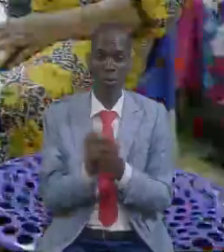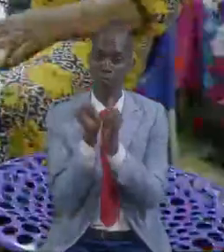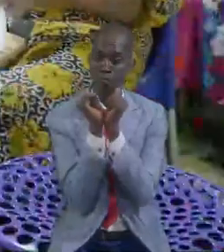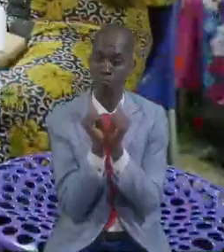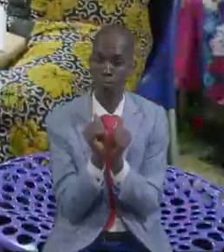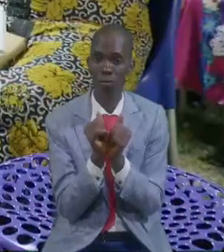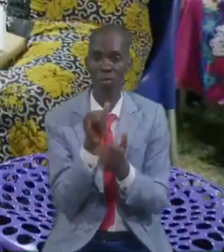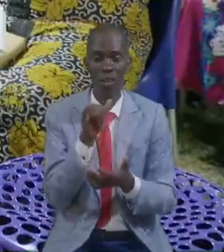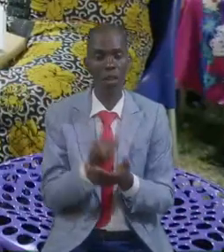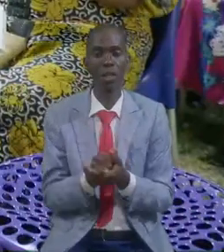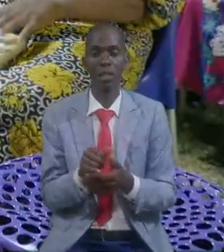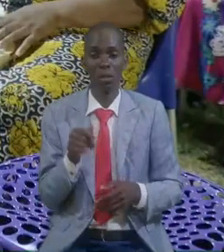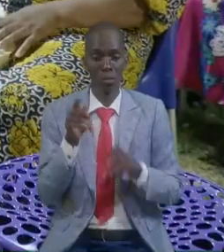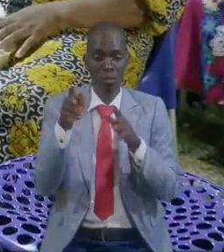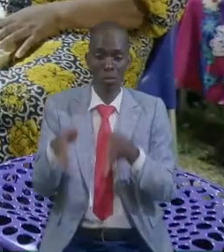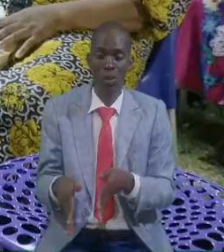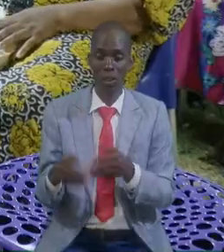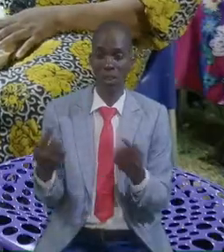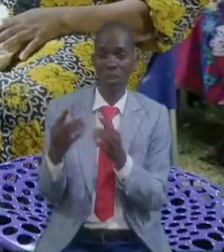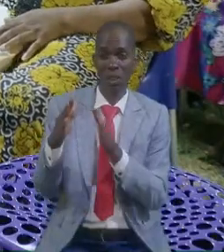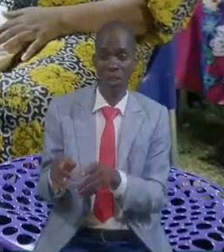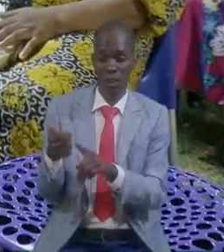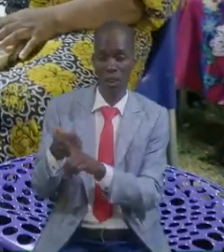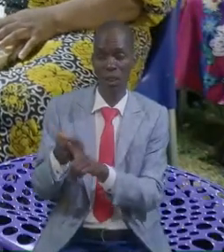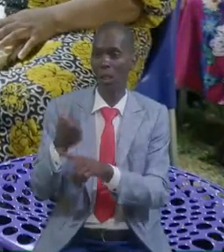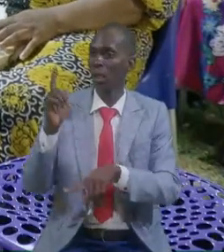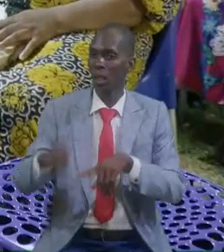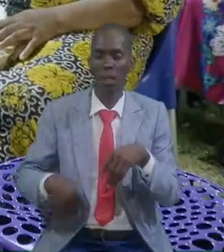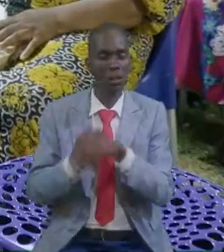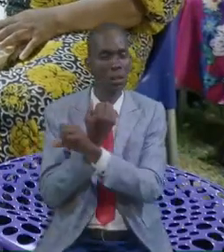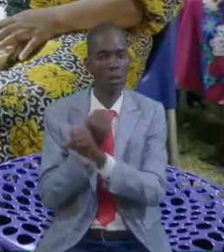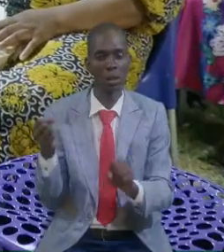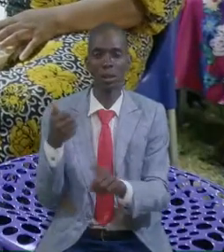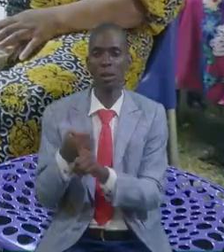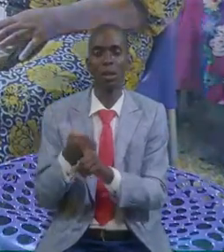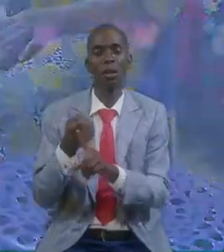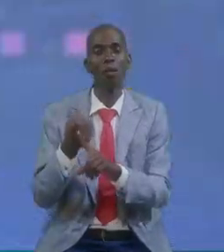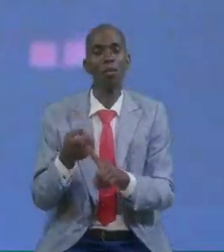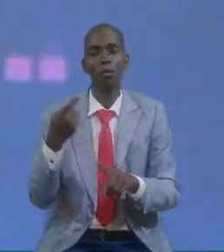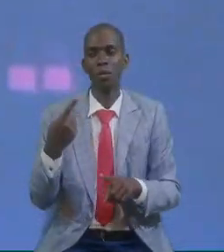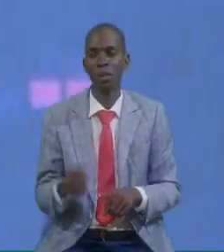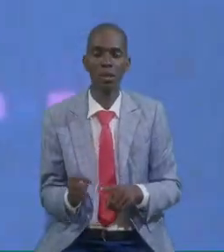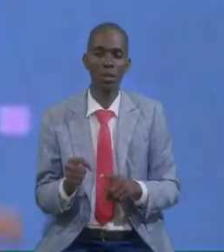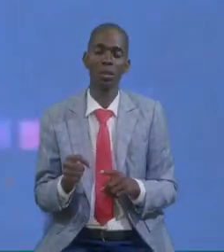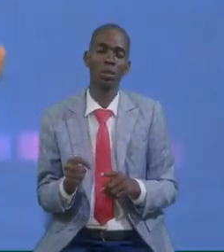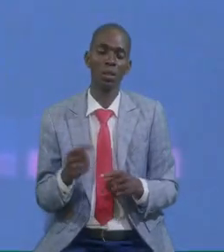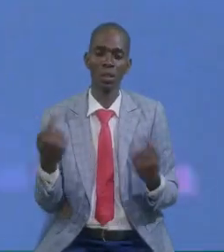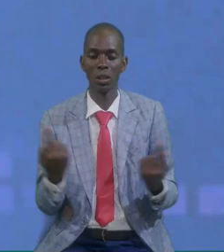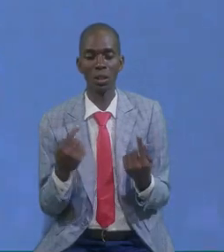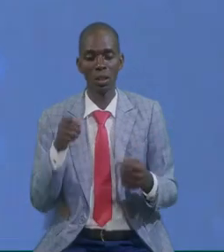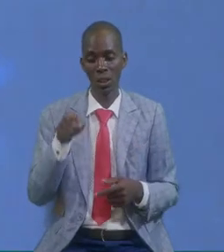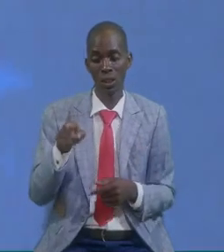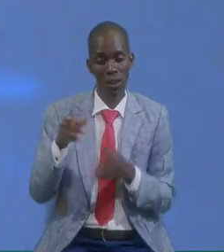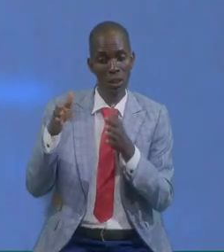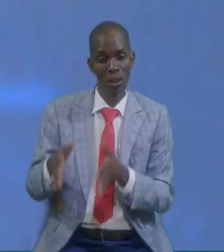he cannot deliver himself from, he needs a savior. He needs